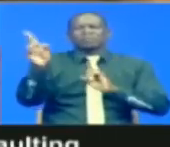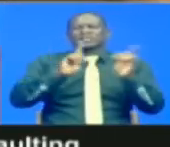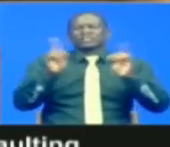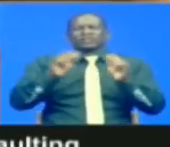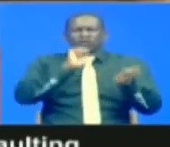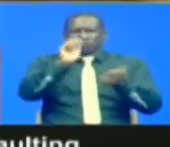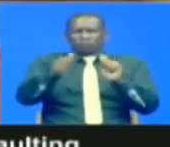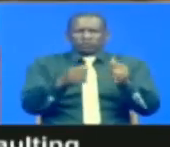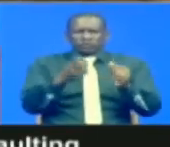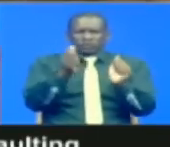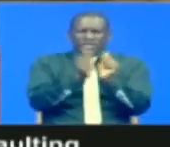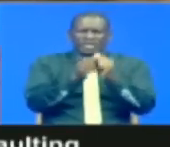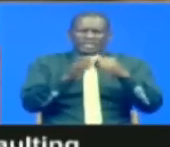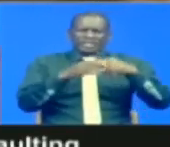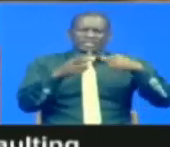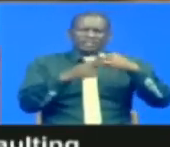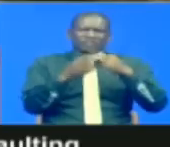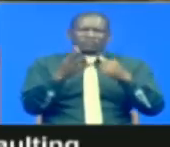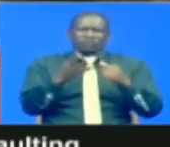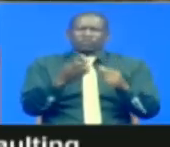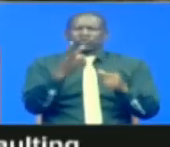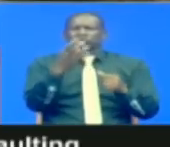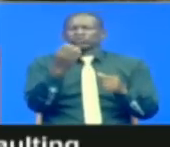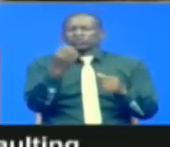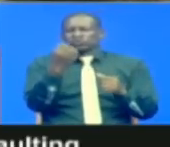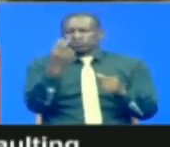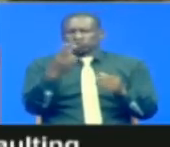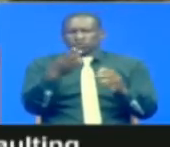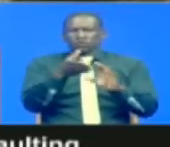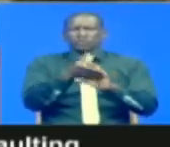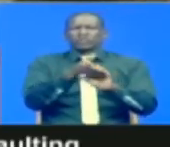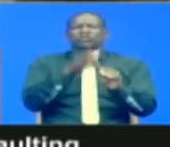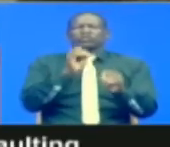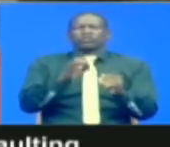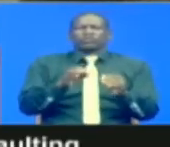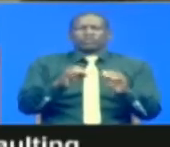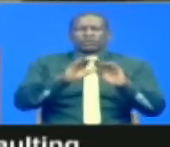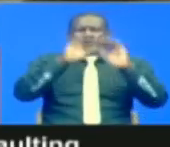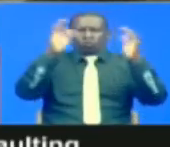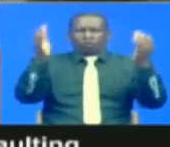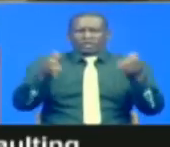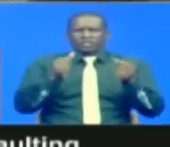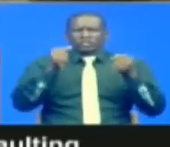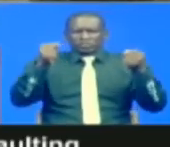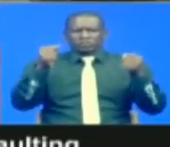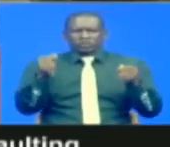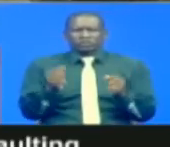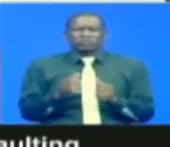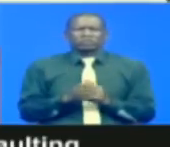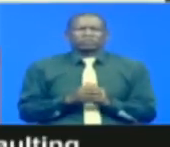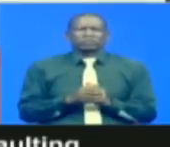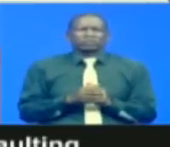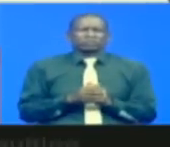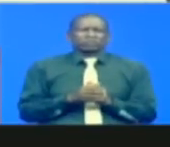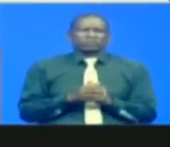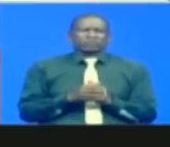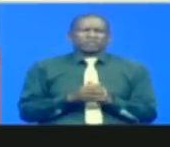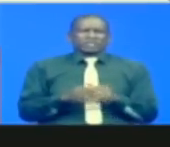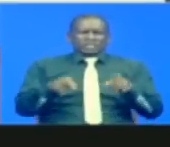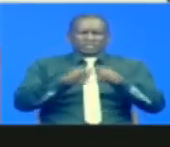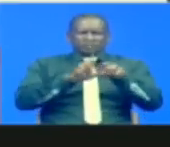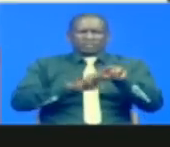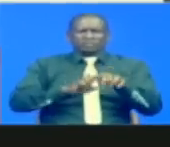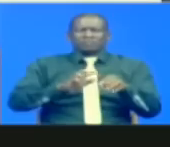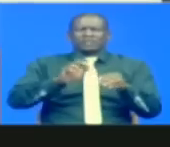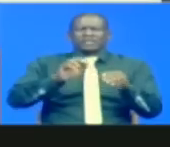in the WRC in 2002 with Colin McRae navigated by Nicky Grist winning in a Ford Focus. Meanwhile, the Kenya